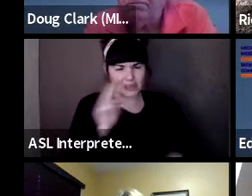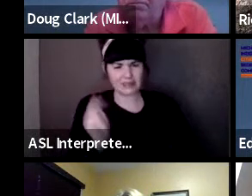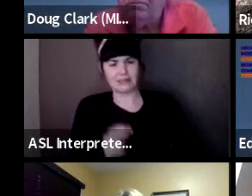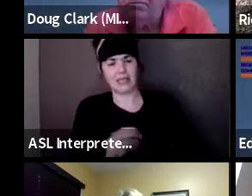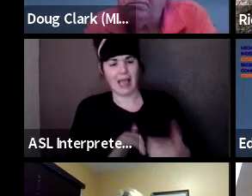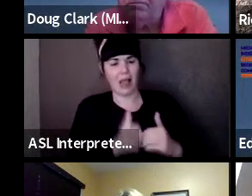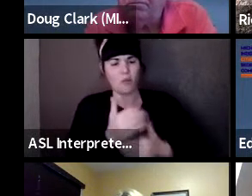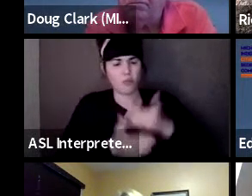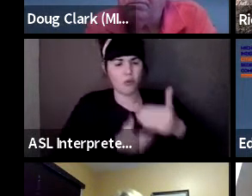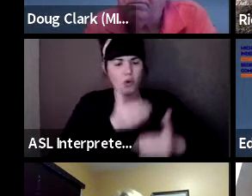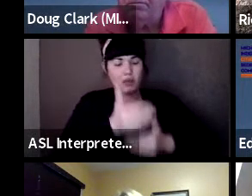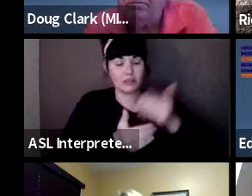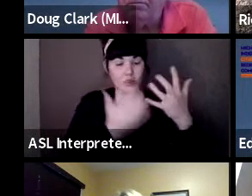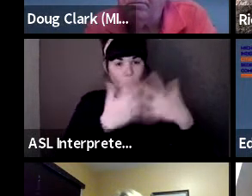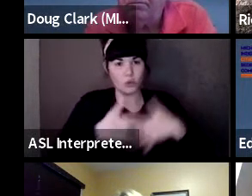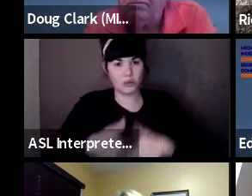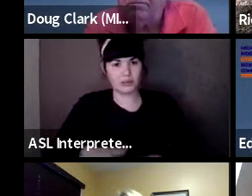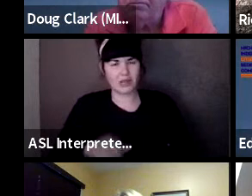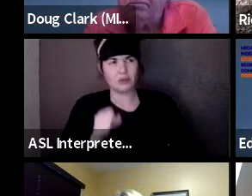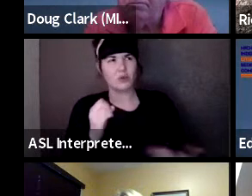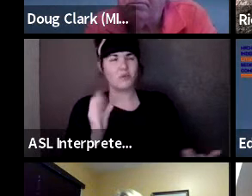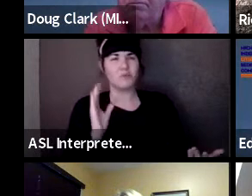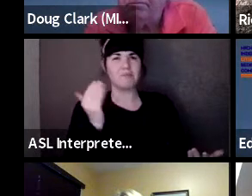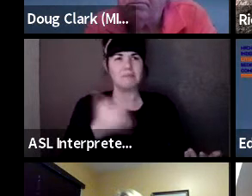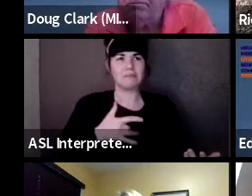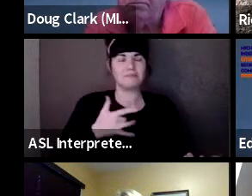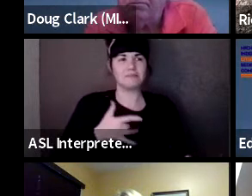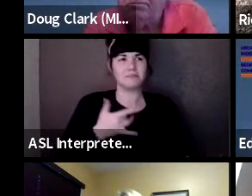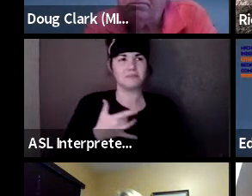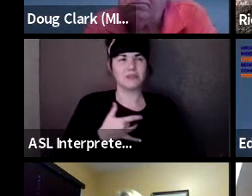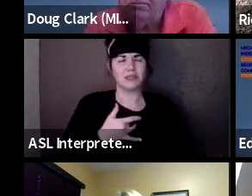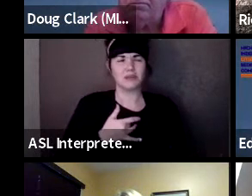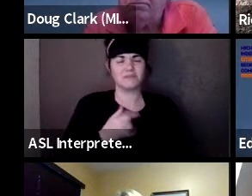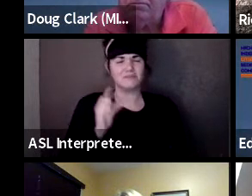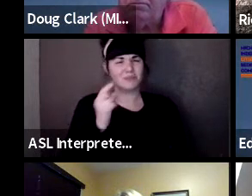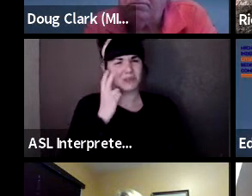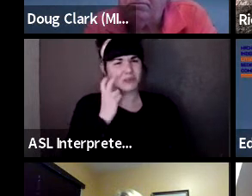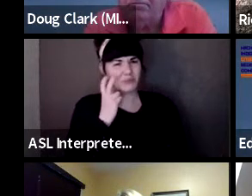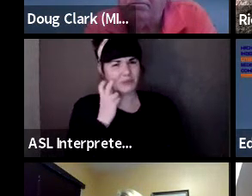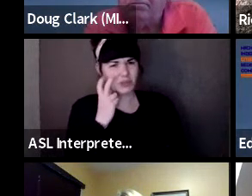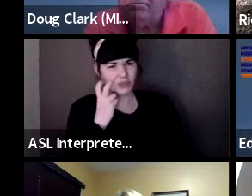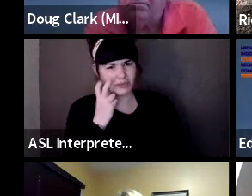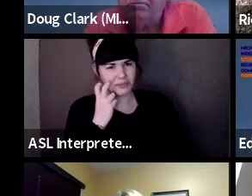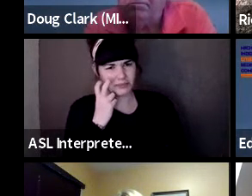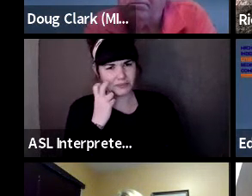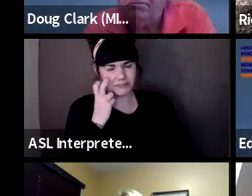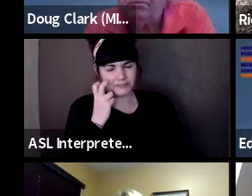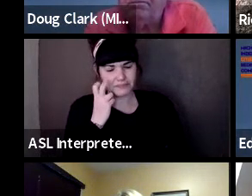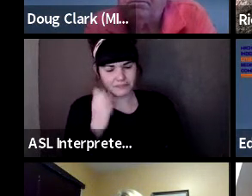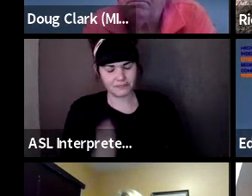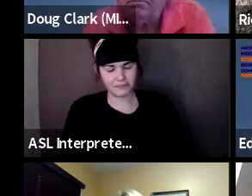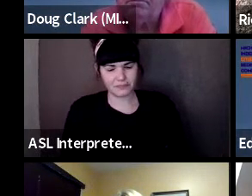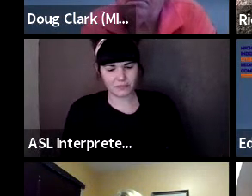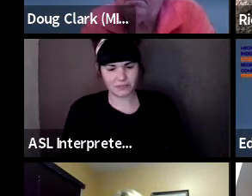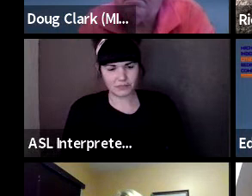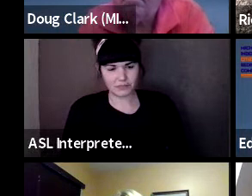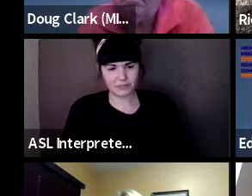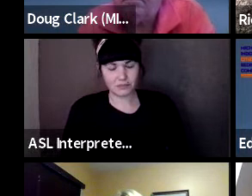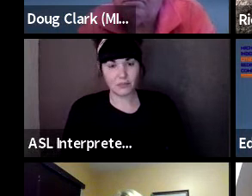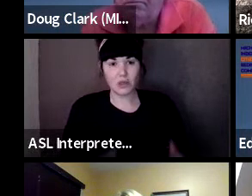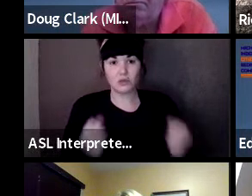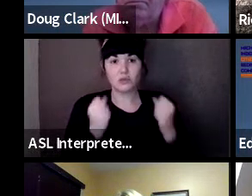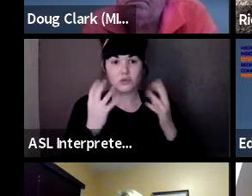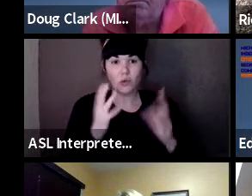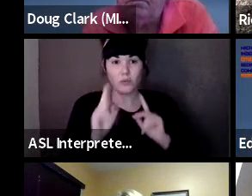to me some sense of suspicion. And with so many people working for a